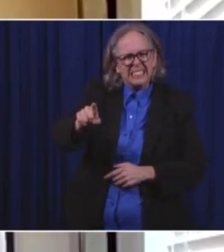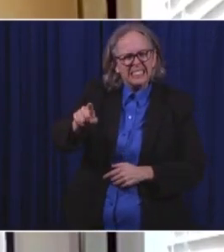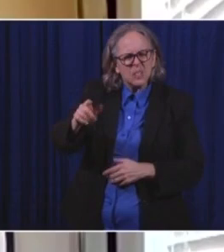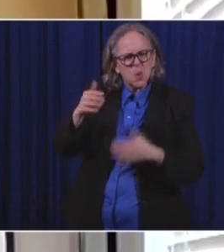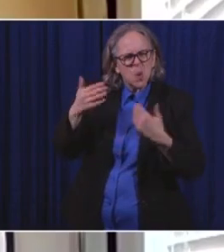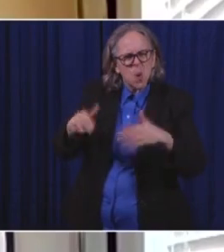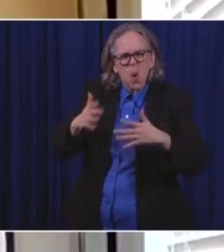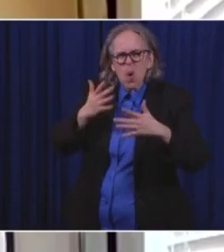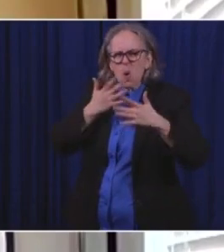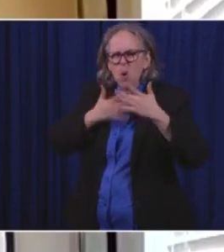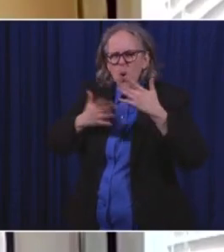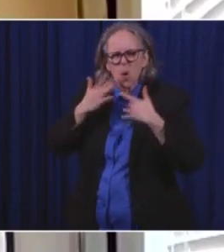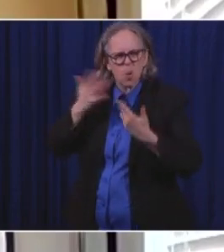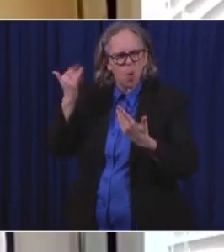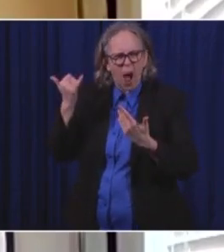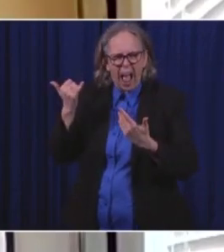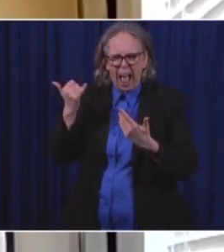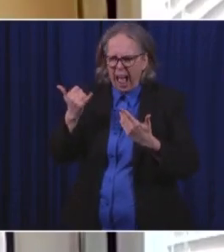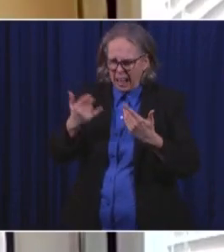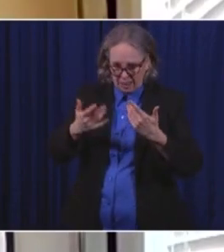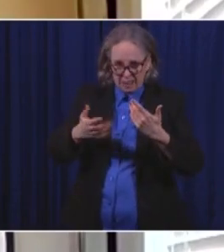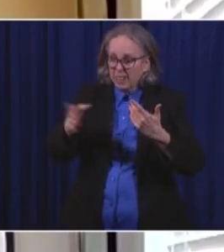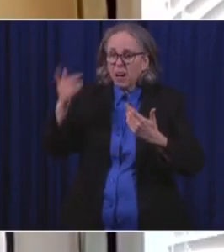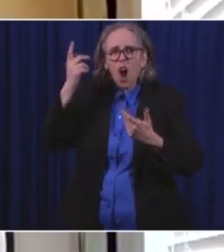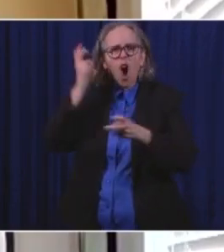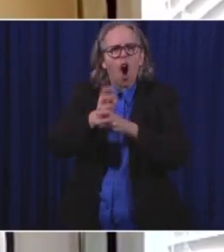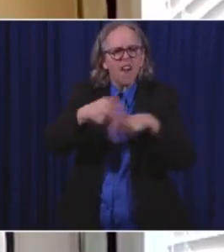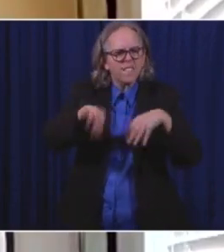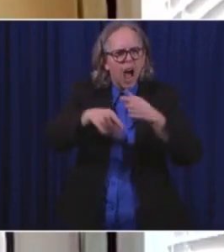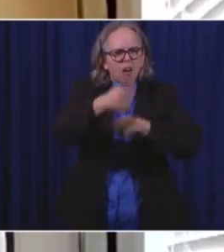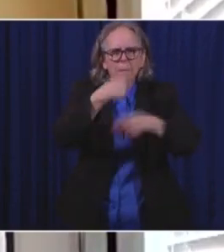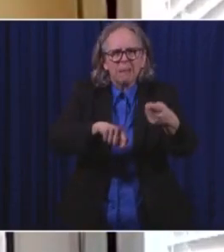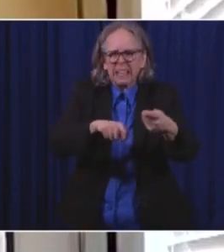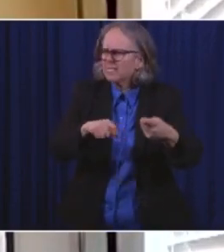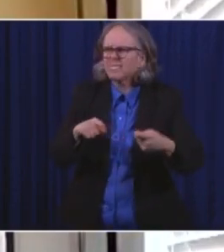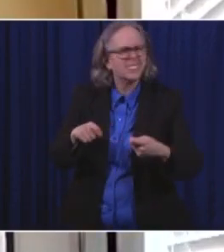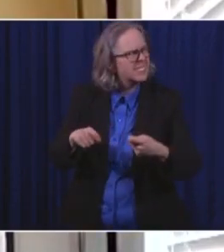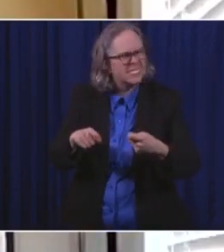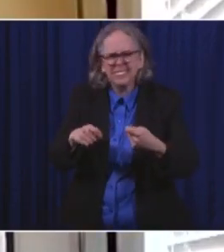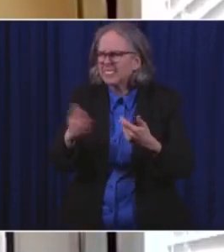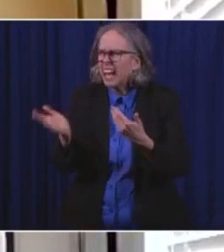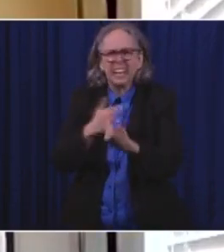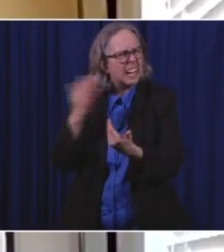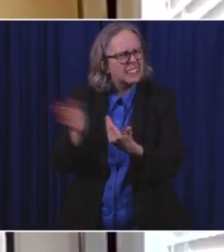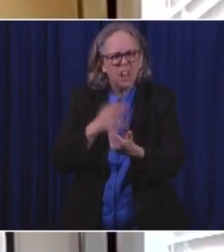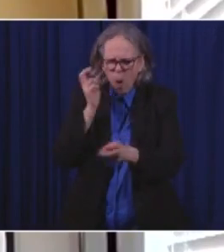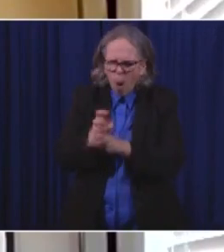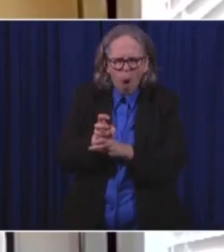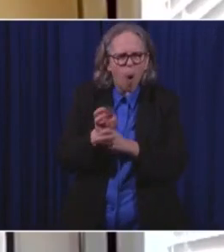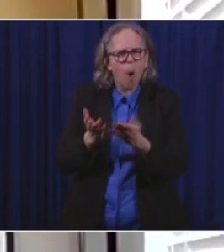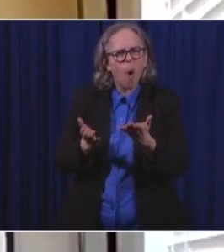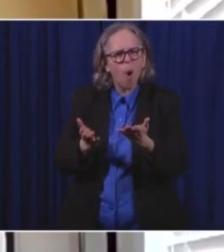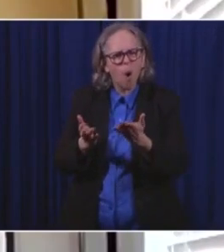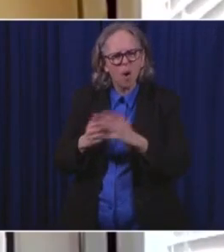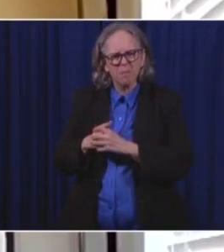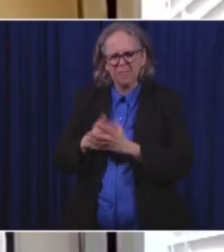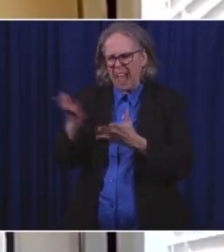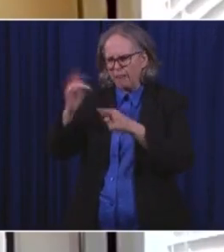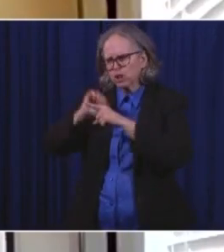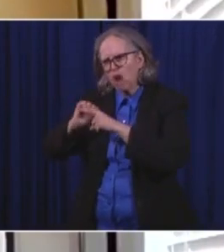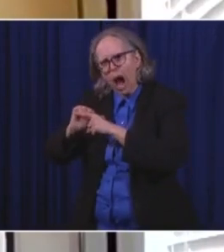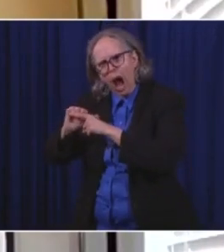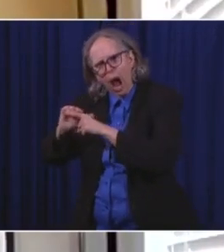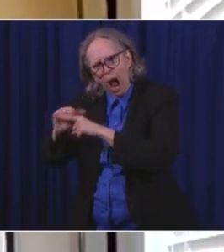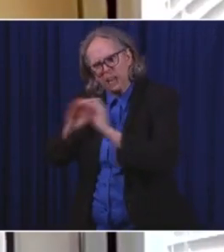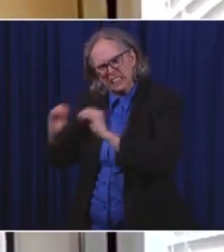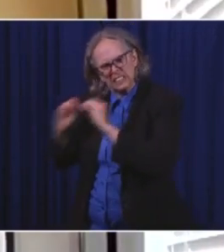and put at the bedside. Preparing healthcare providers of all sorts of definitions requires a